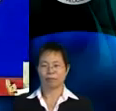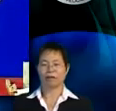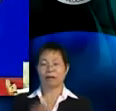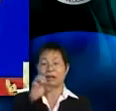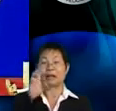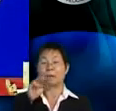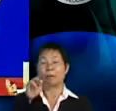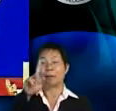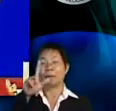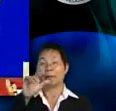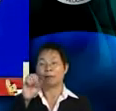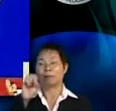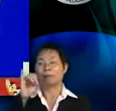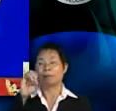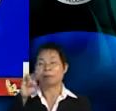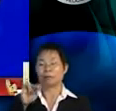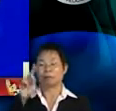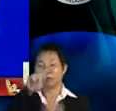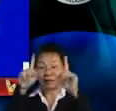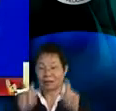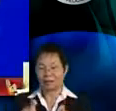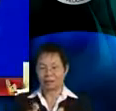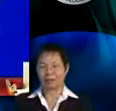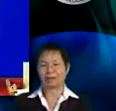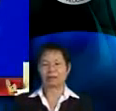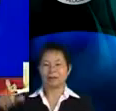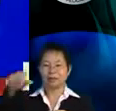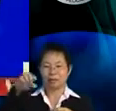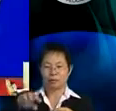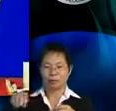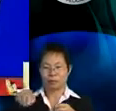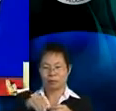Emulsion test. Pour some ethanol into a test tube.